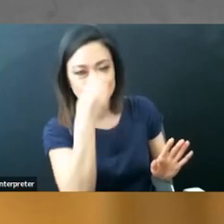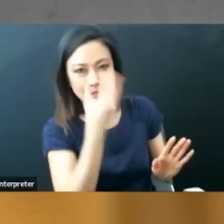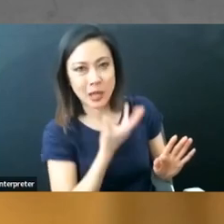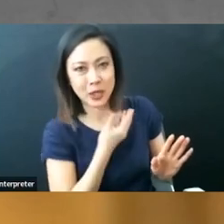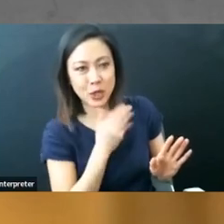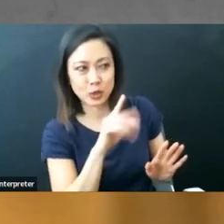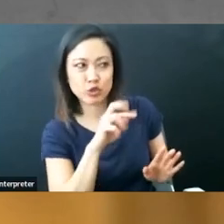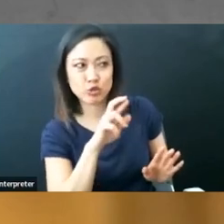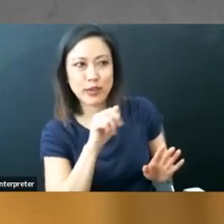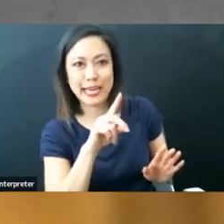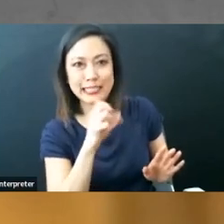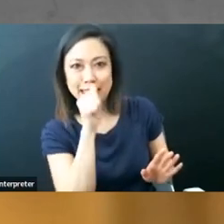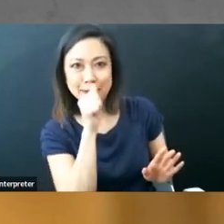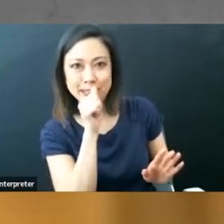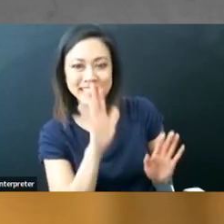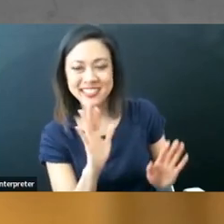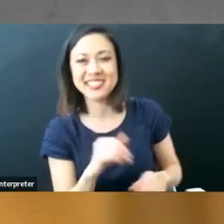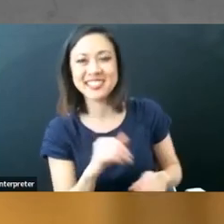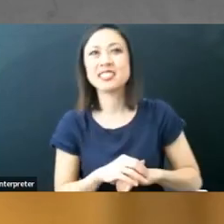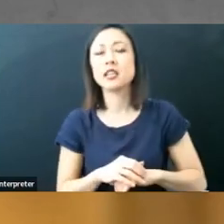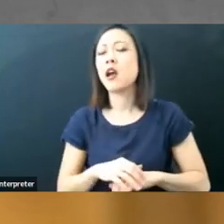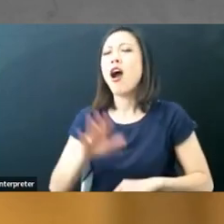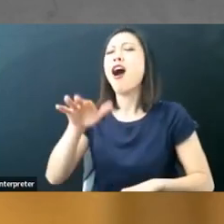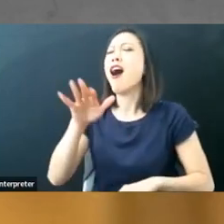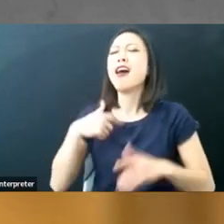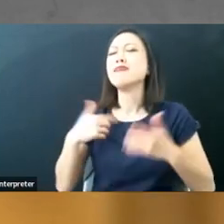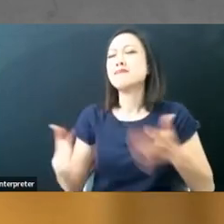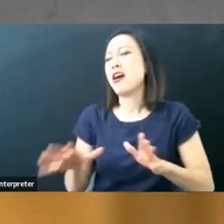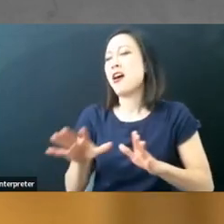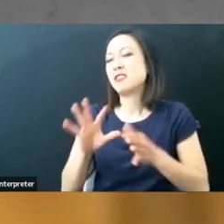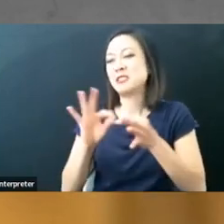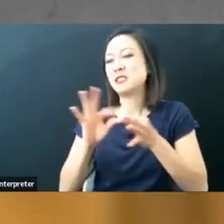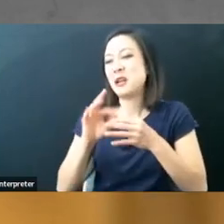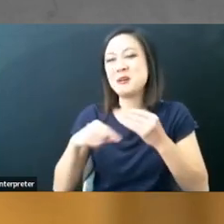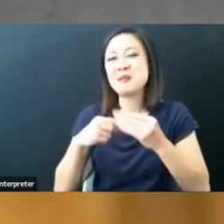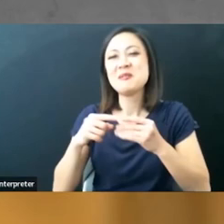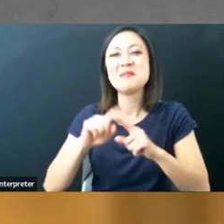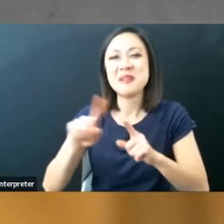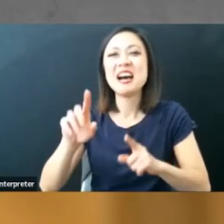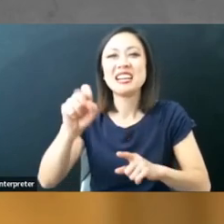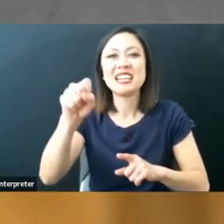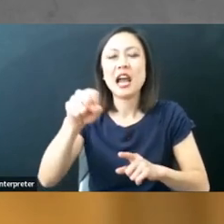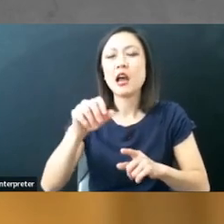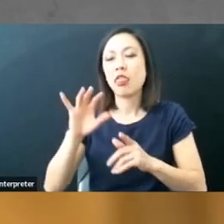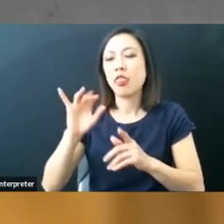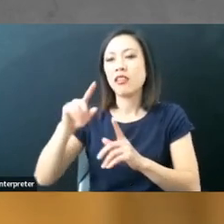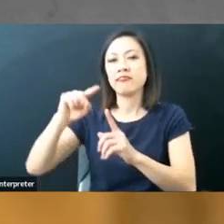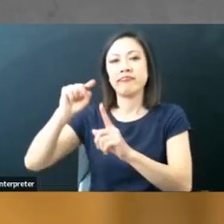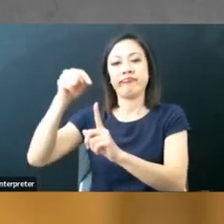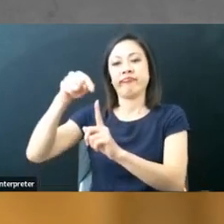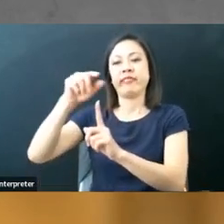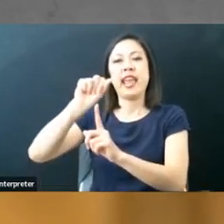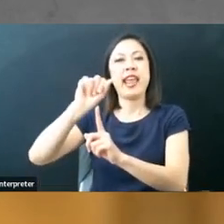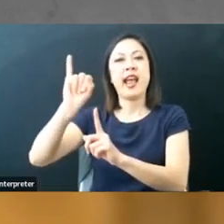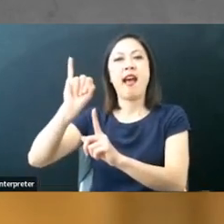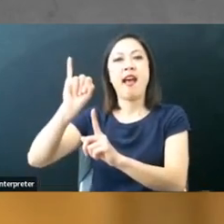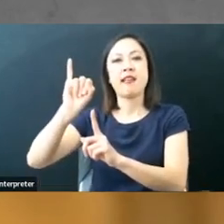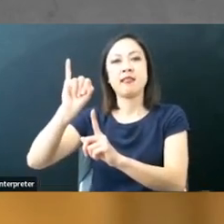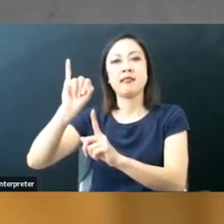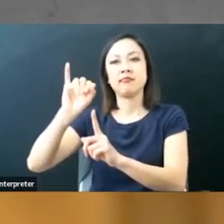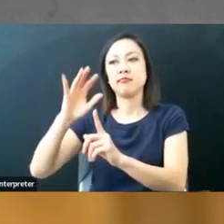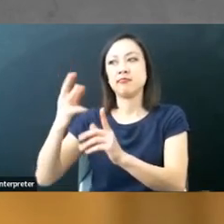goes back to something we have already talked about. It's the implications of AI for all of us in every